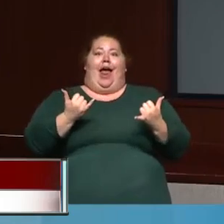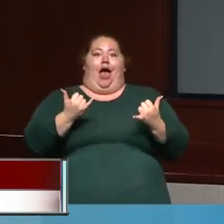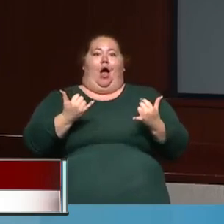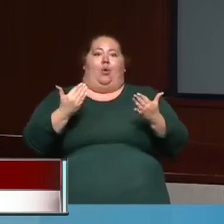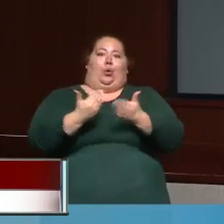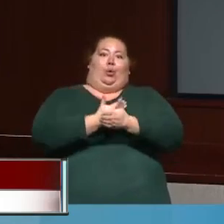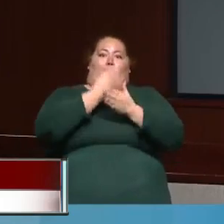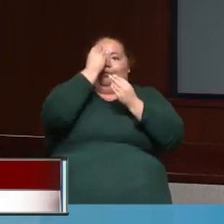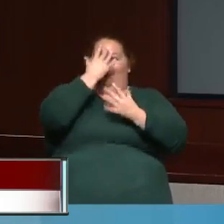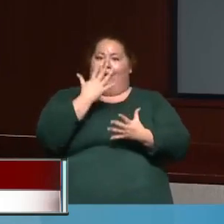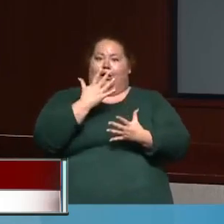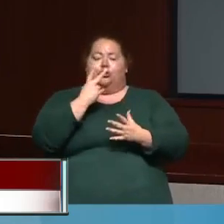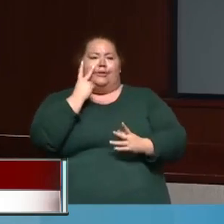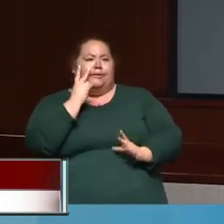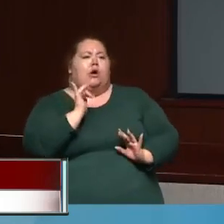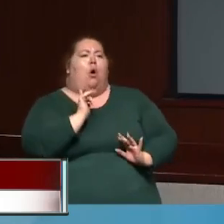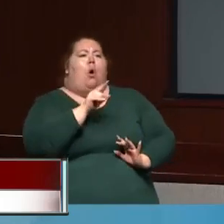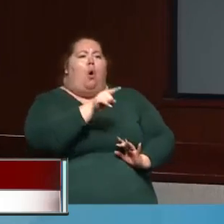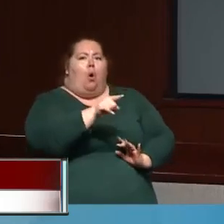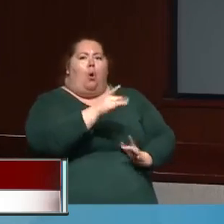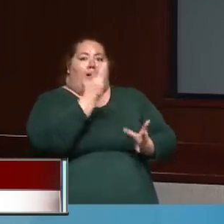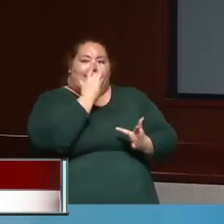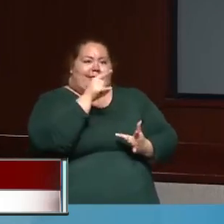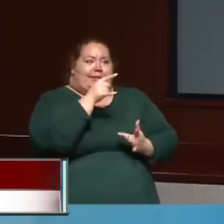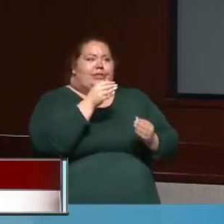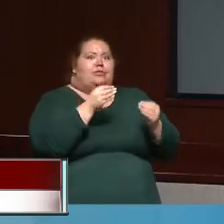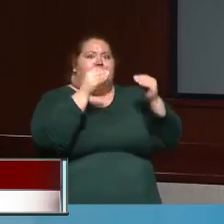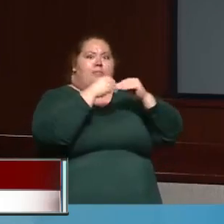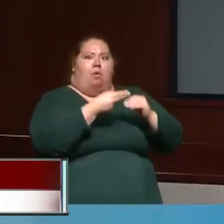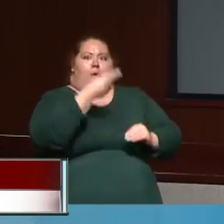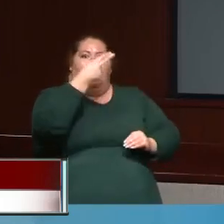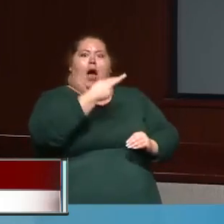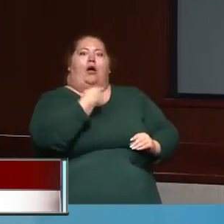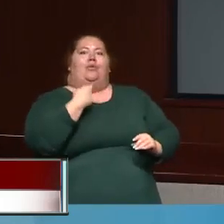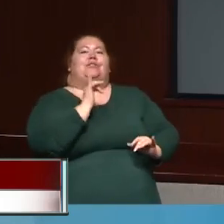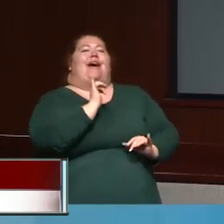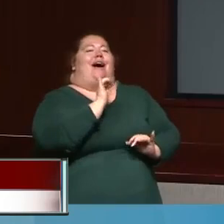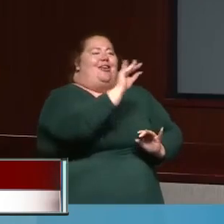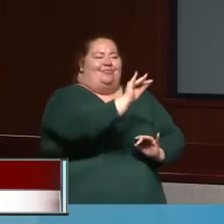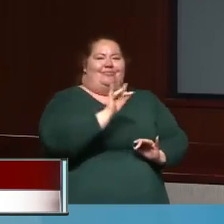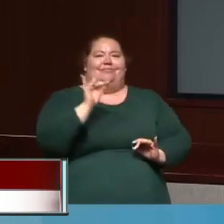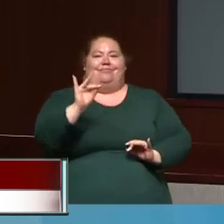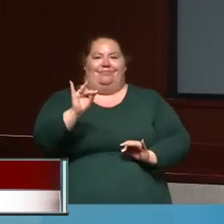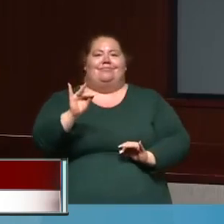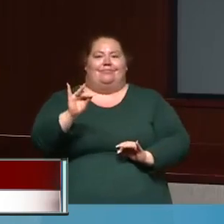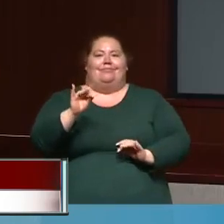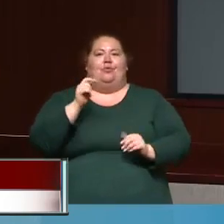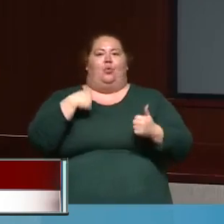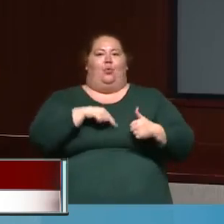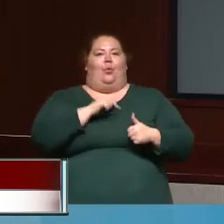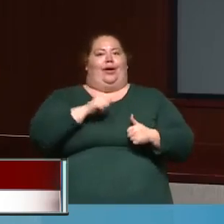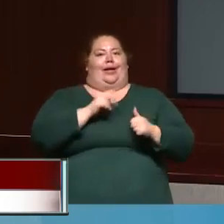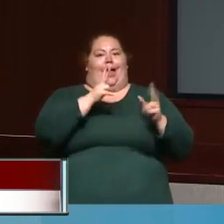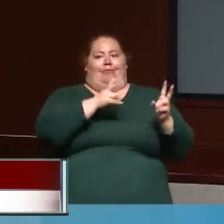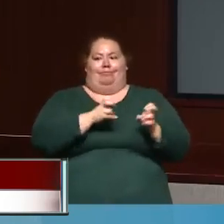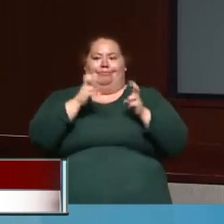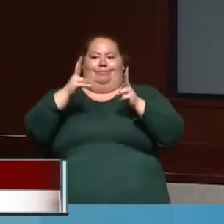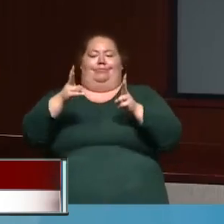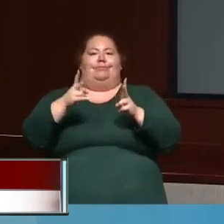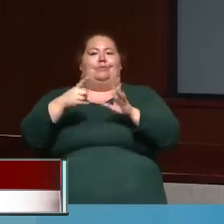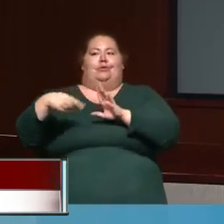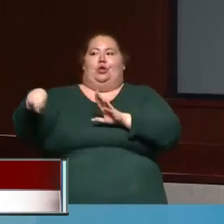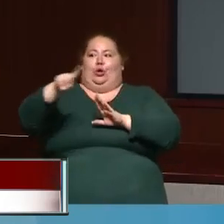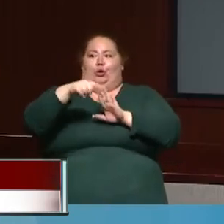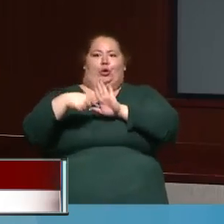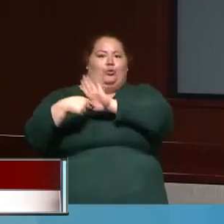health condition, that I'd want to know that now. And I'd want to make sure that if I fall into one of those high-risk groups, that I take all of the precautions, take some of